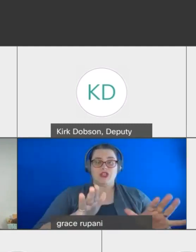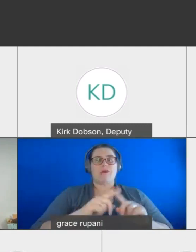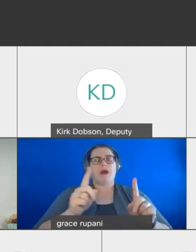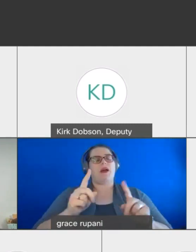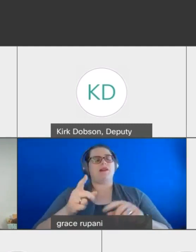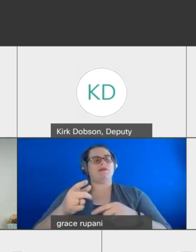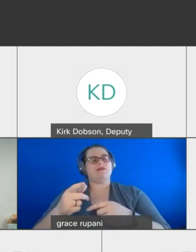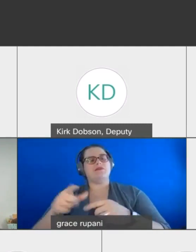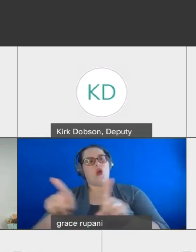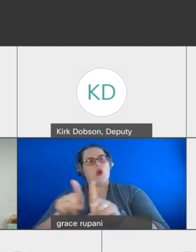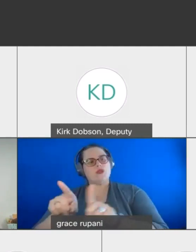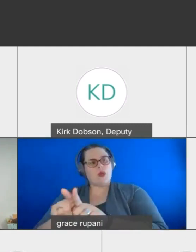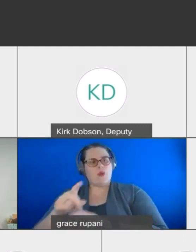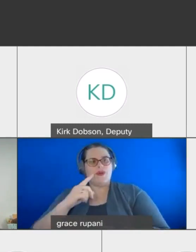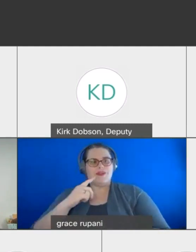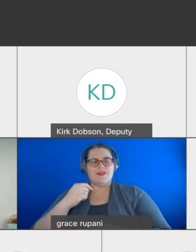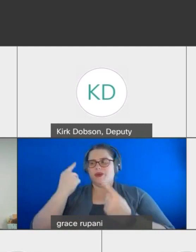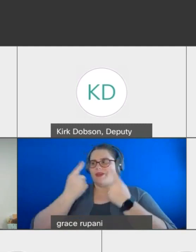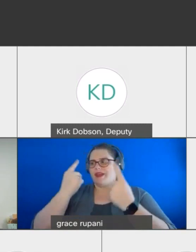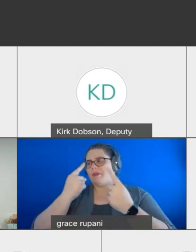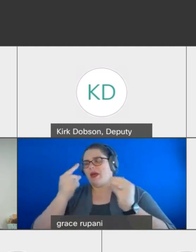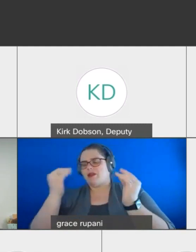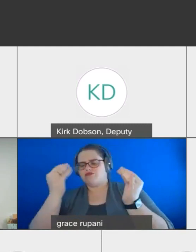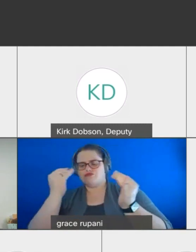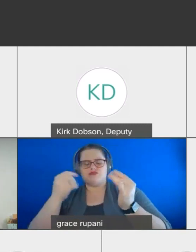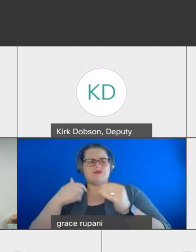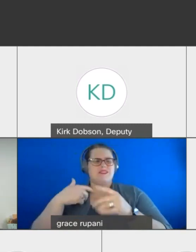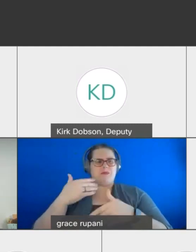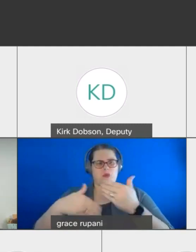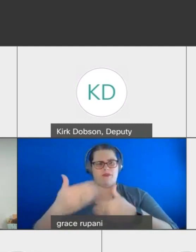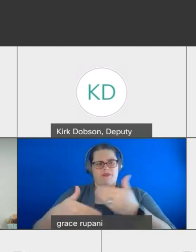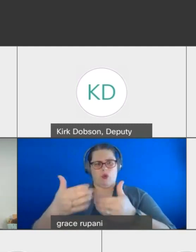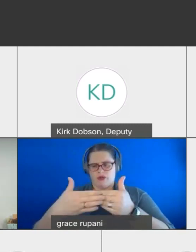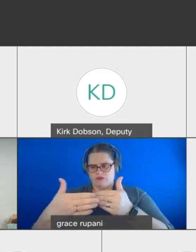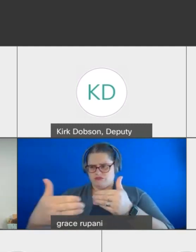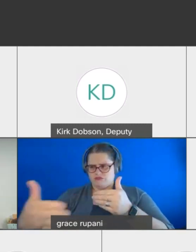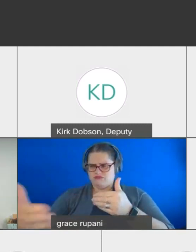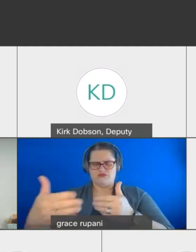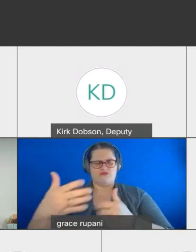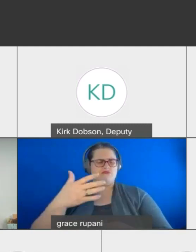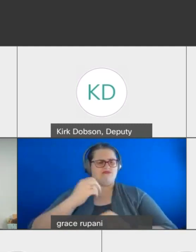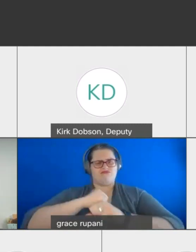also just as we start thinking about moving forward, um,